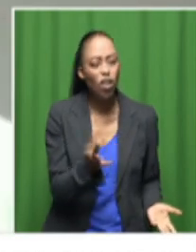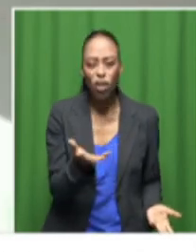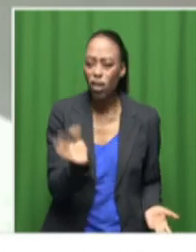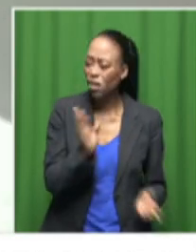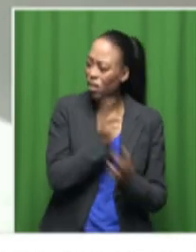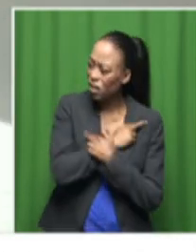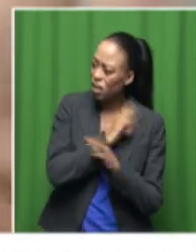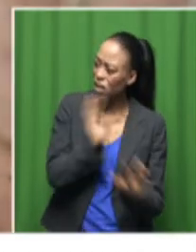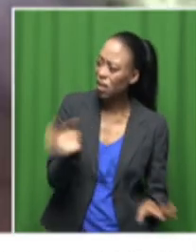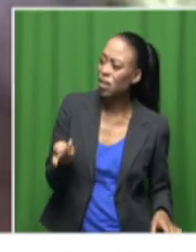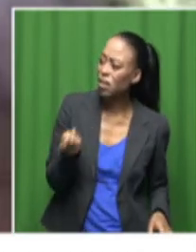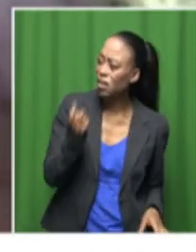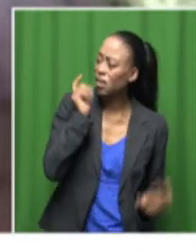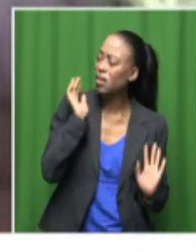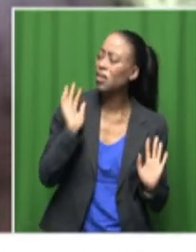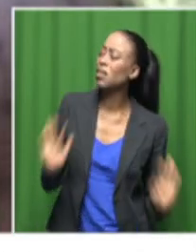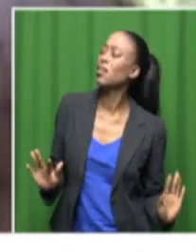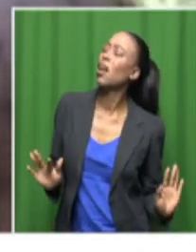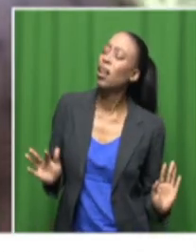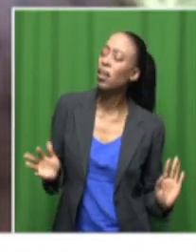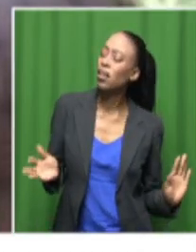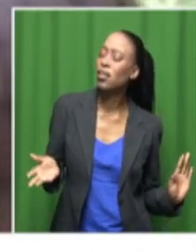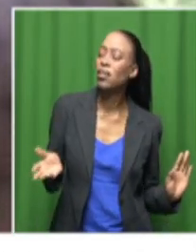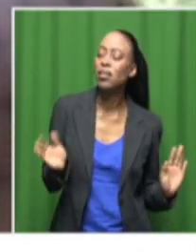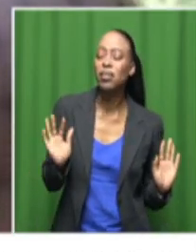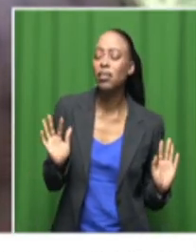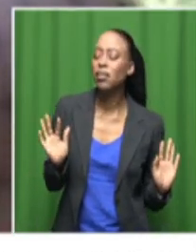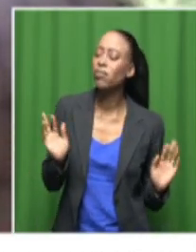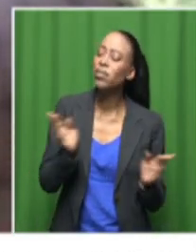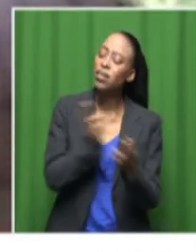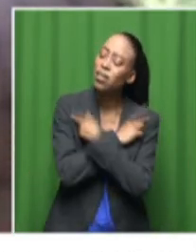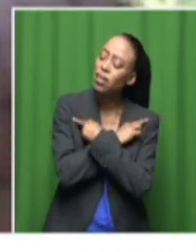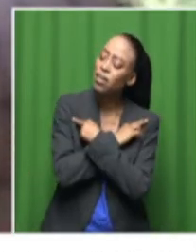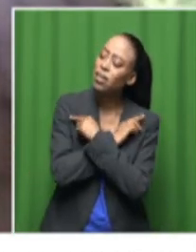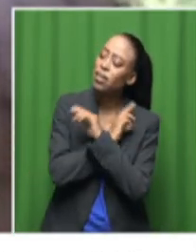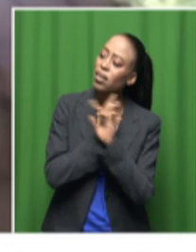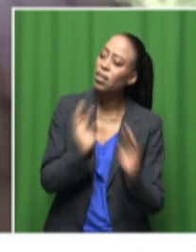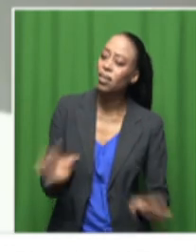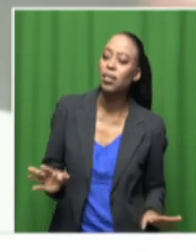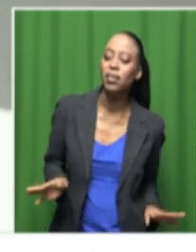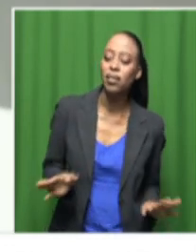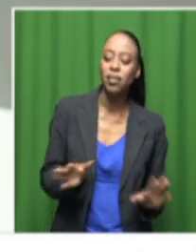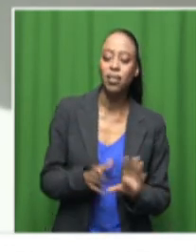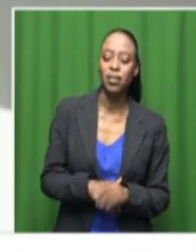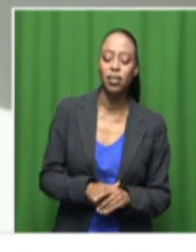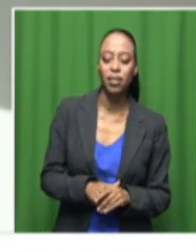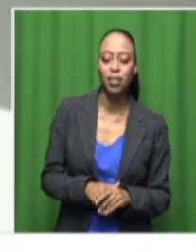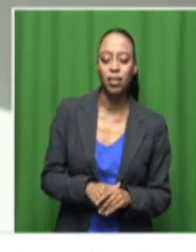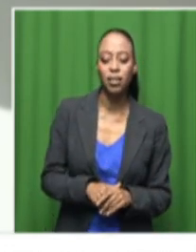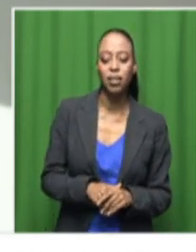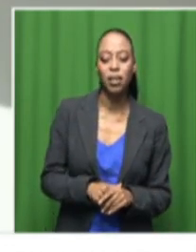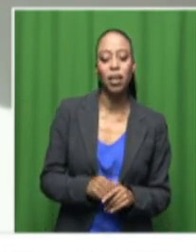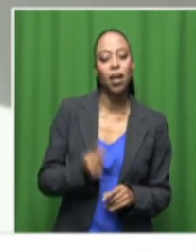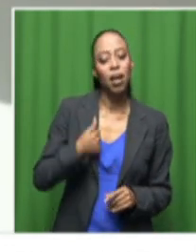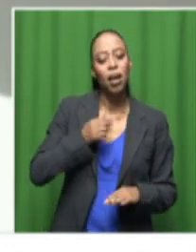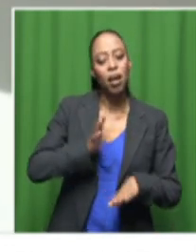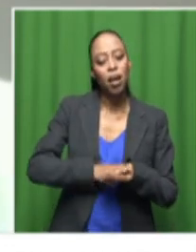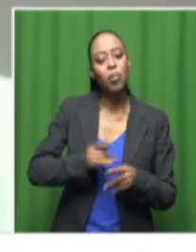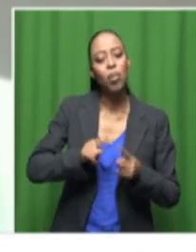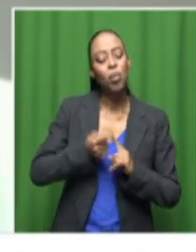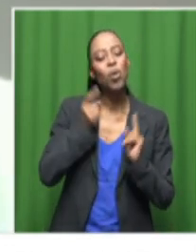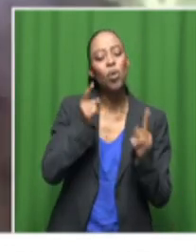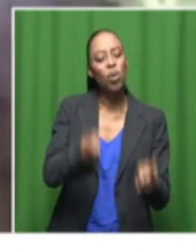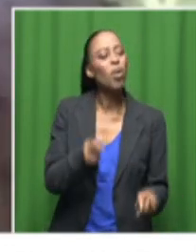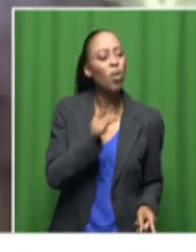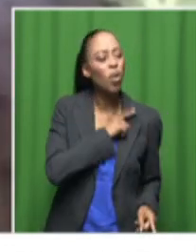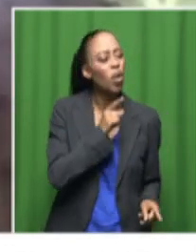pill. Relax. Don't have anything to say. I want to proceed with the members. Don't waste our time. I'm on a point of order, Chair. You can't. Why?